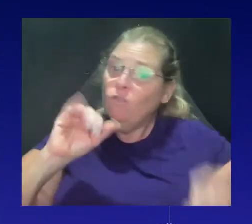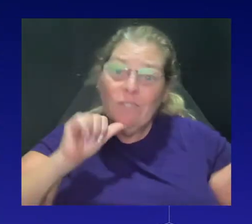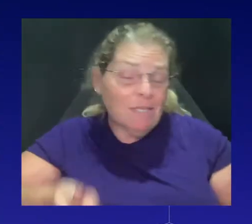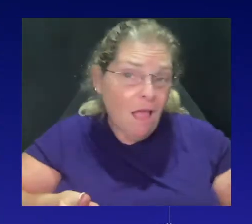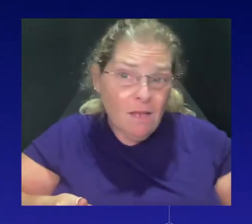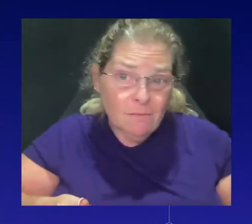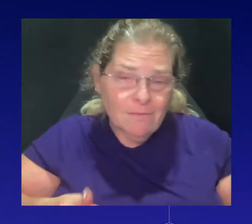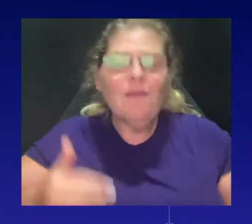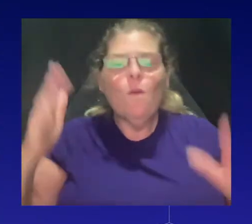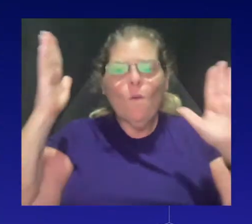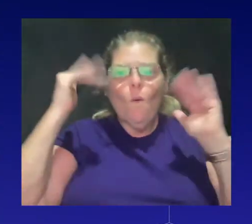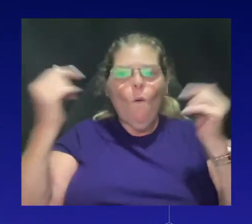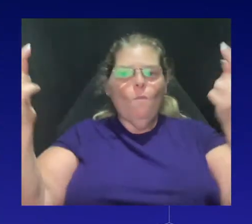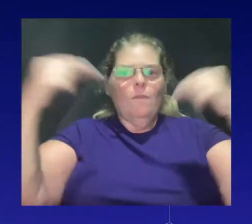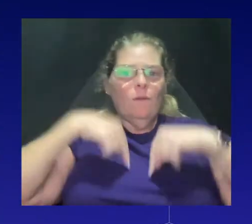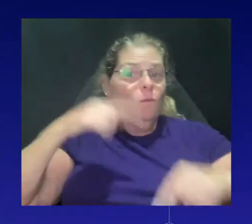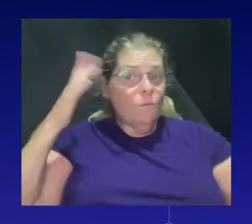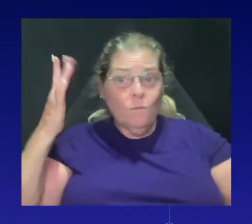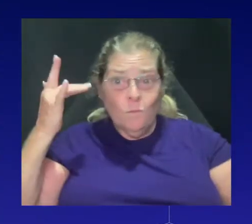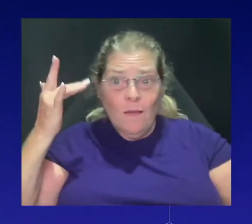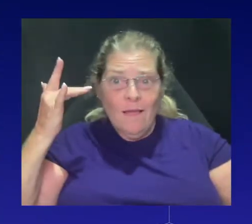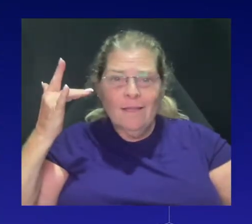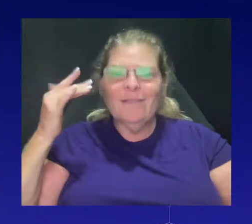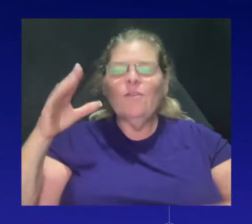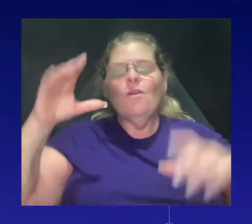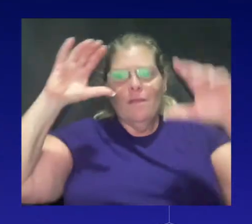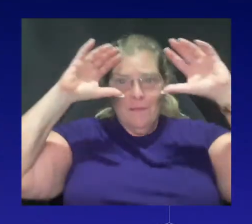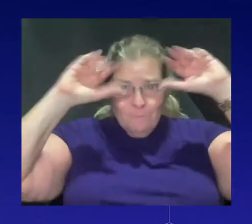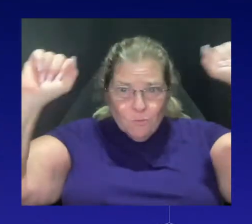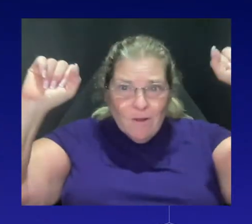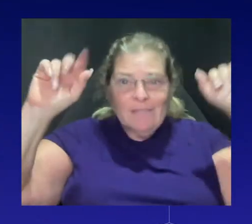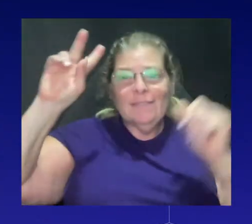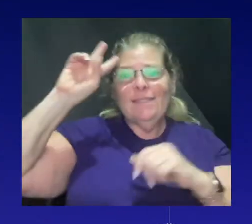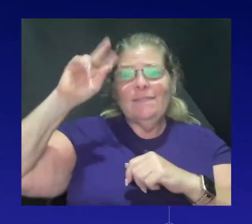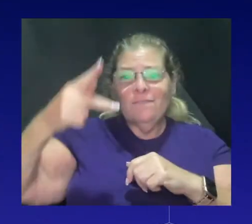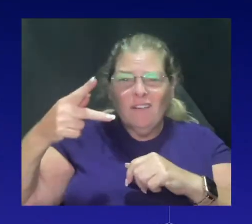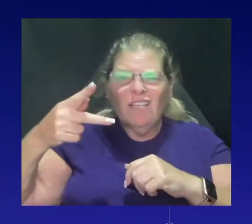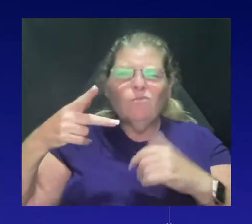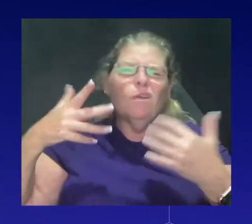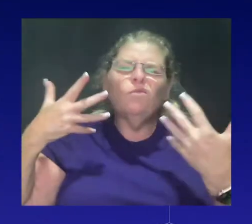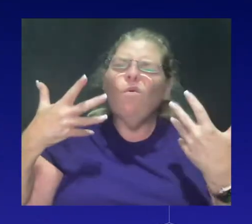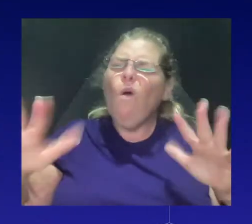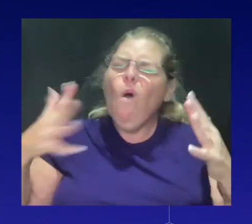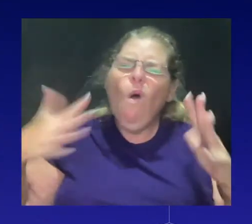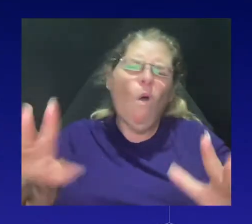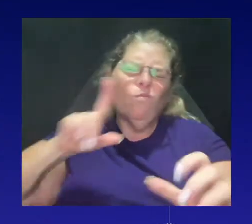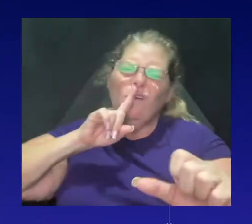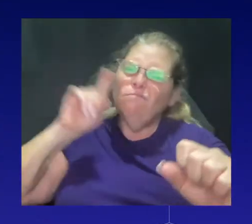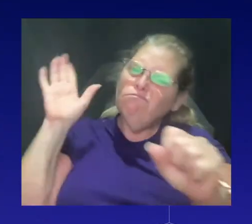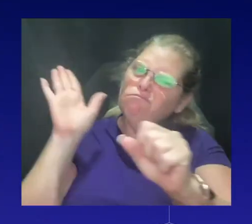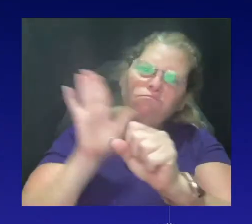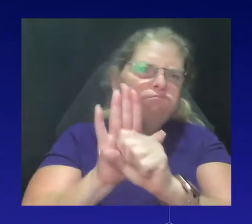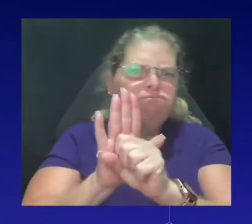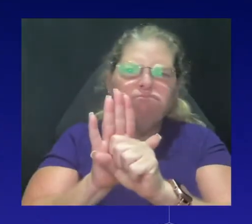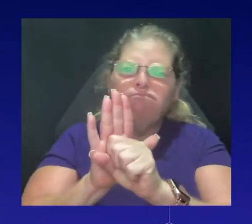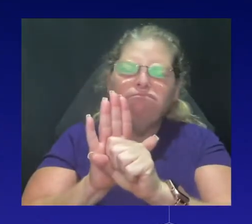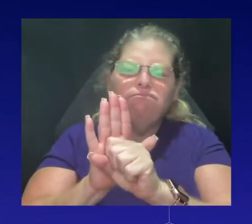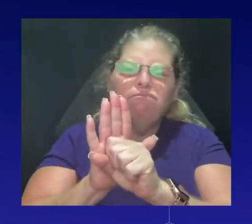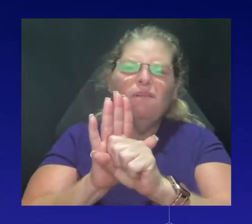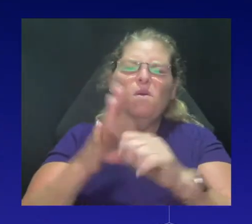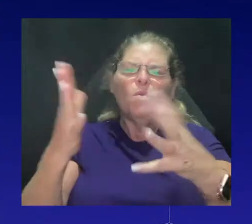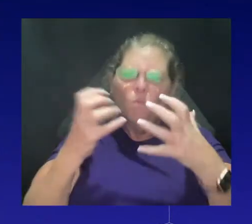because you recognize that the president and the vice president have made it an enduring commitment that we serve all